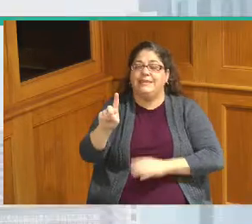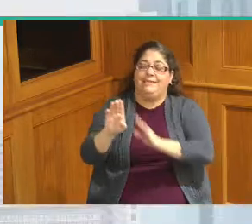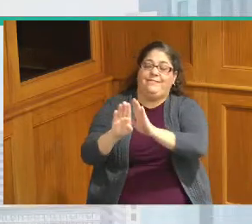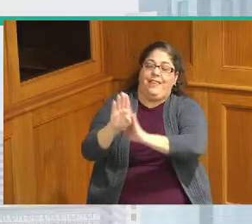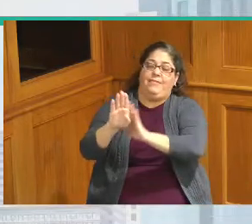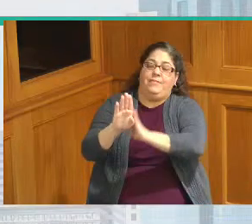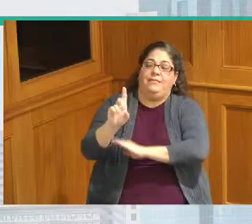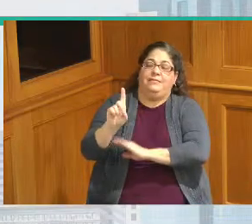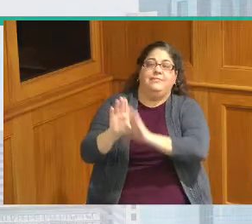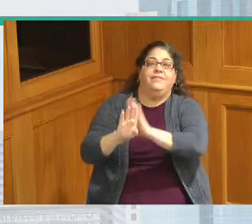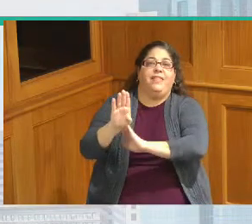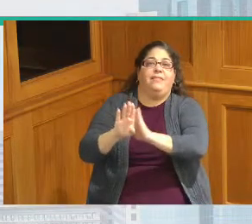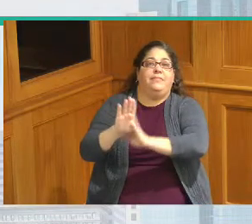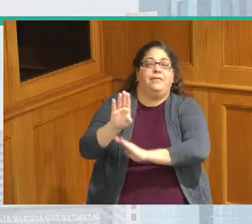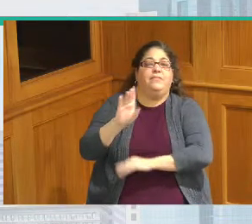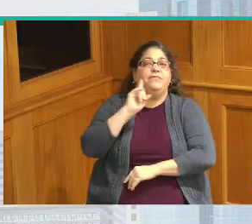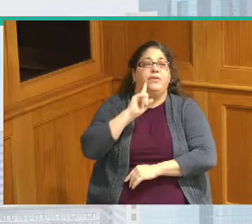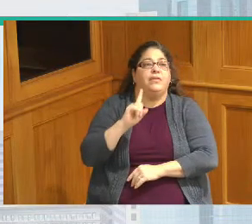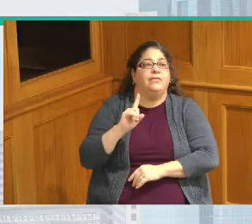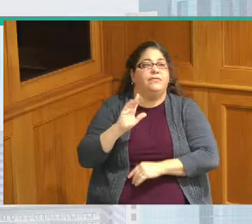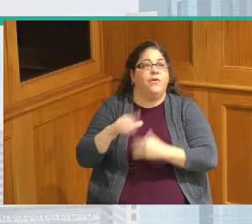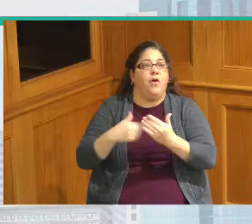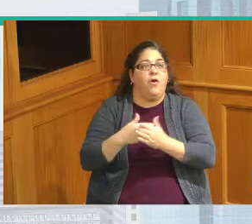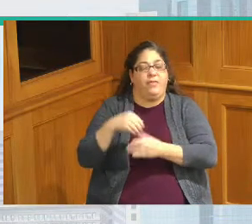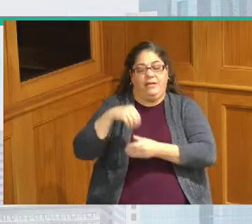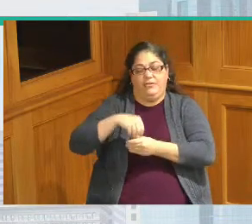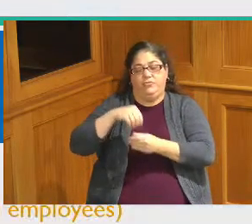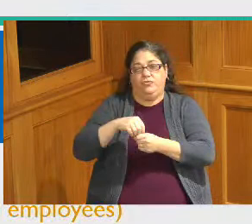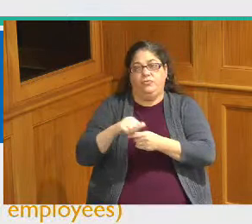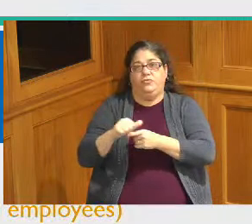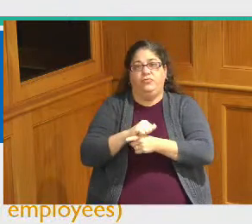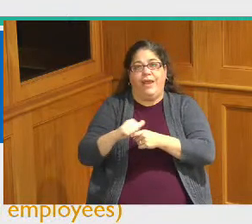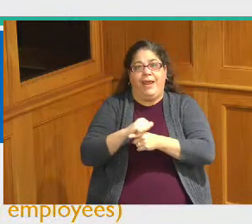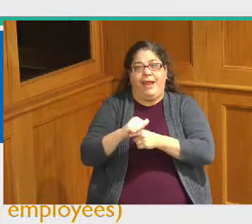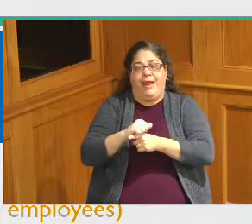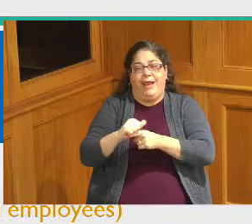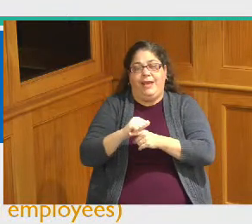So that takes care of all our training, all the internal training for